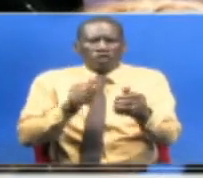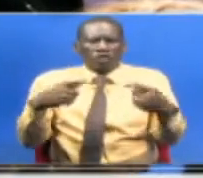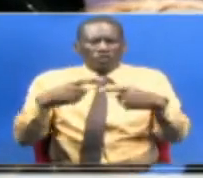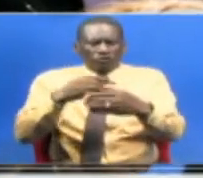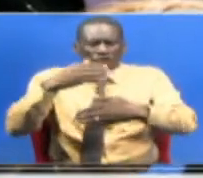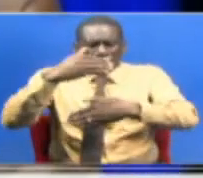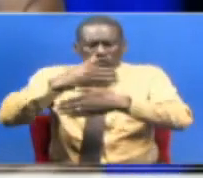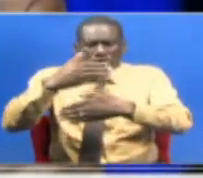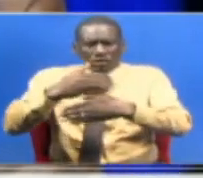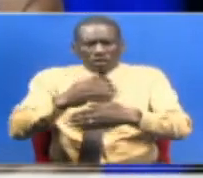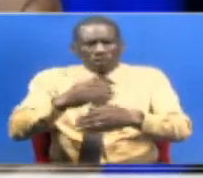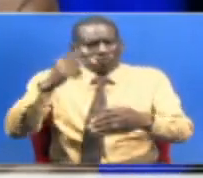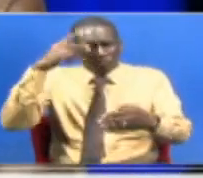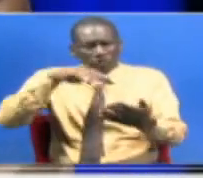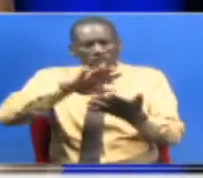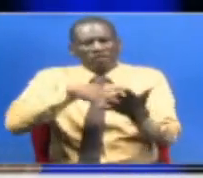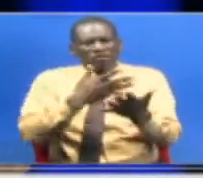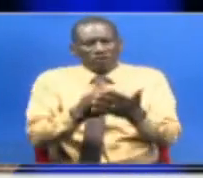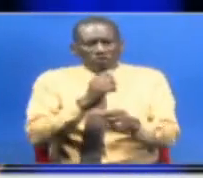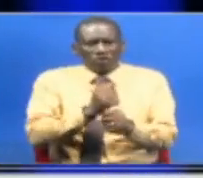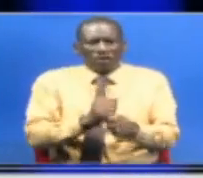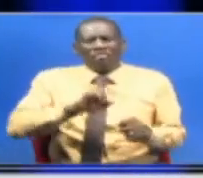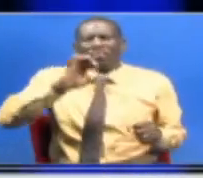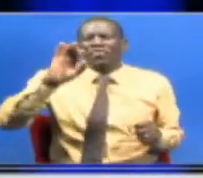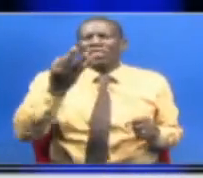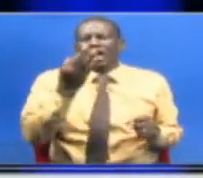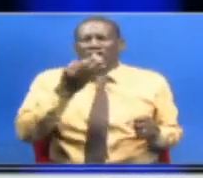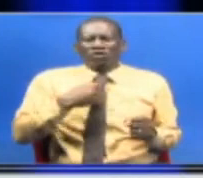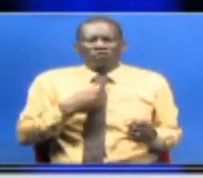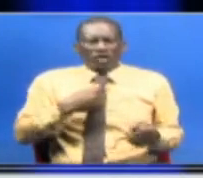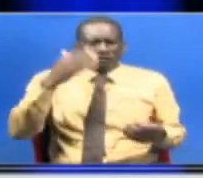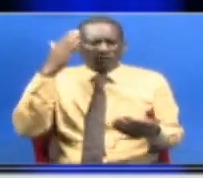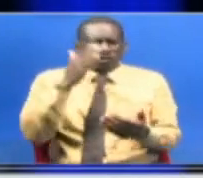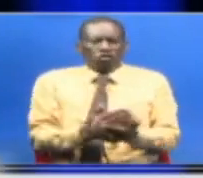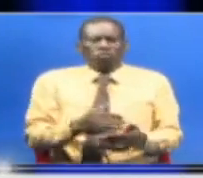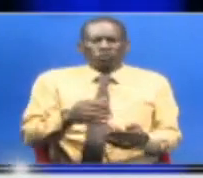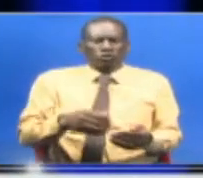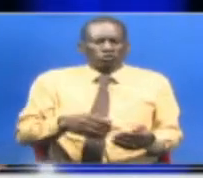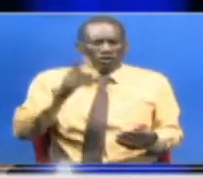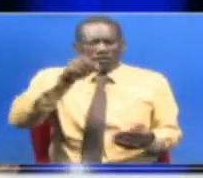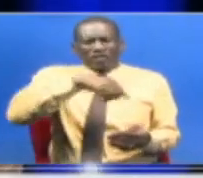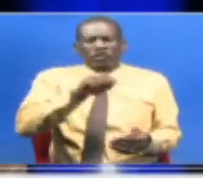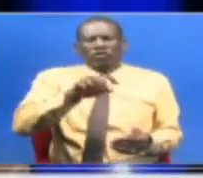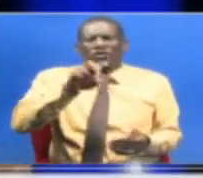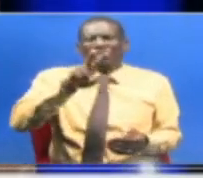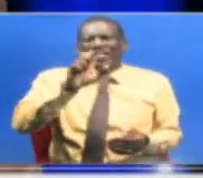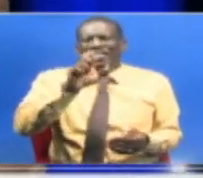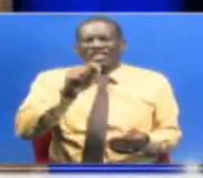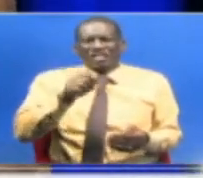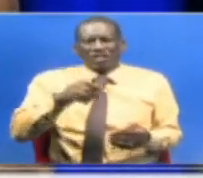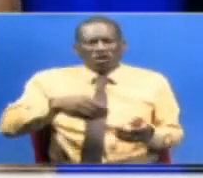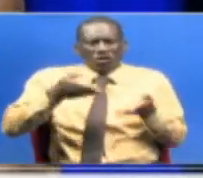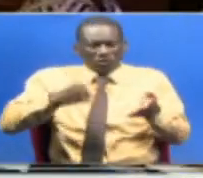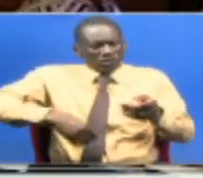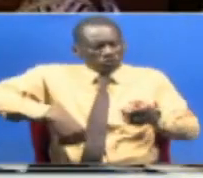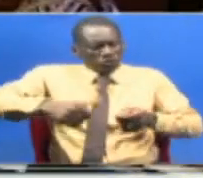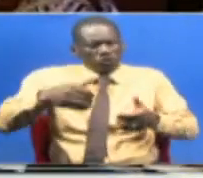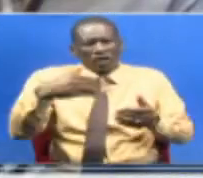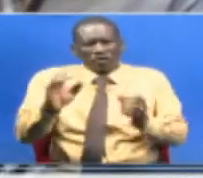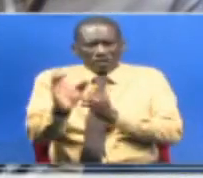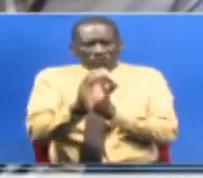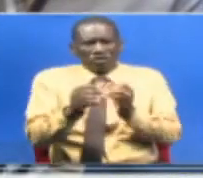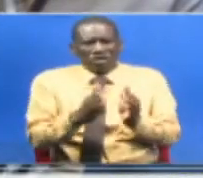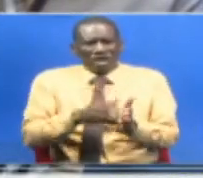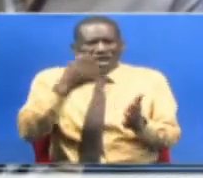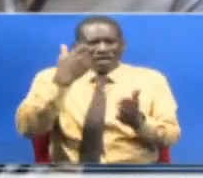framework. Third, we have eliminated VAT on exported products and the tax on stock-based compensation